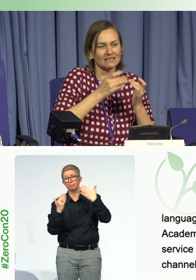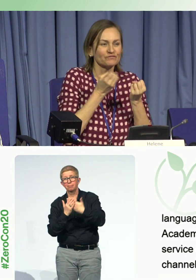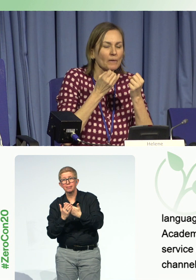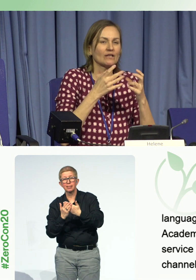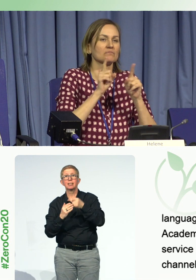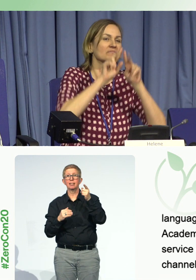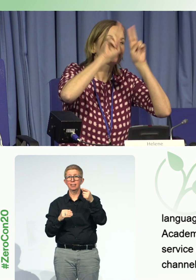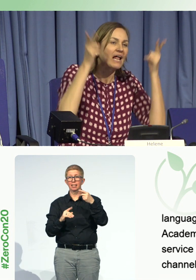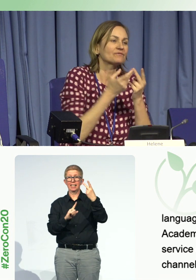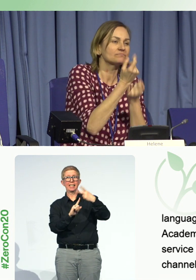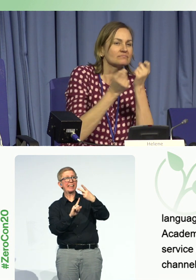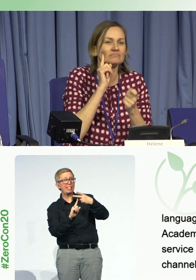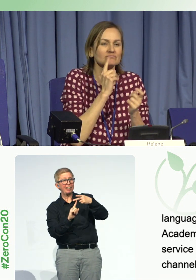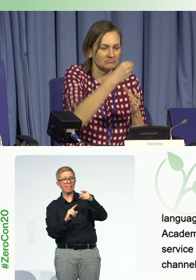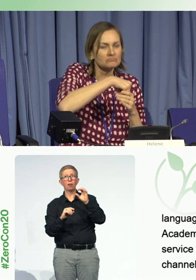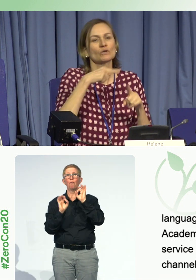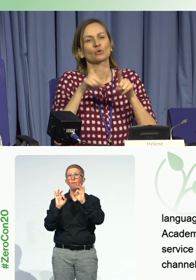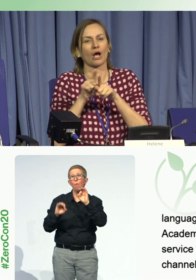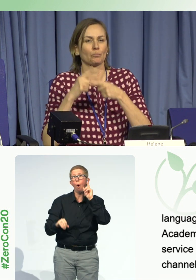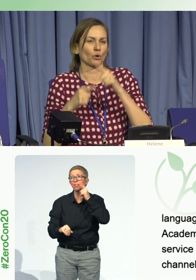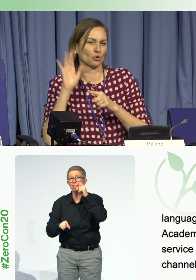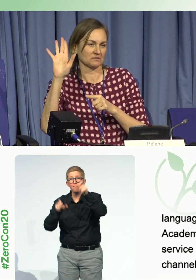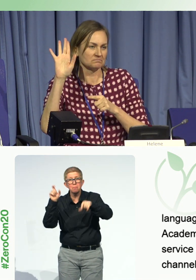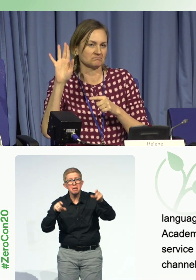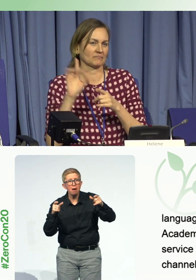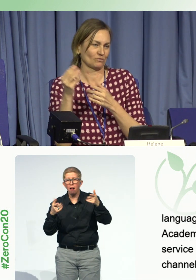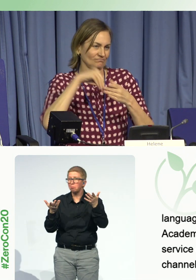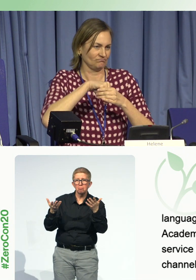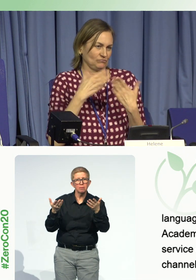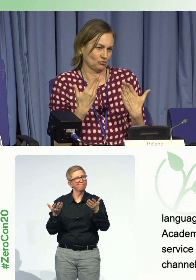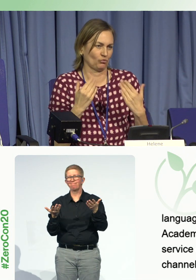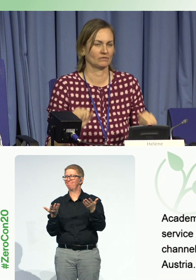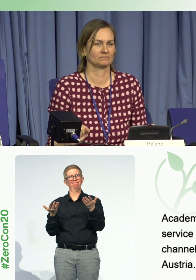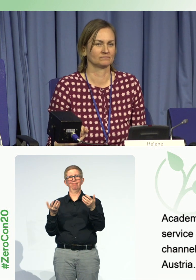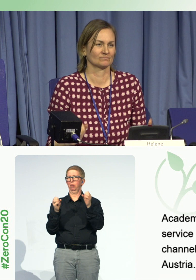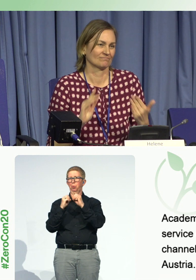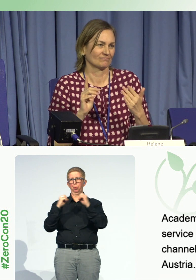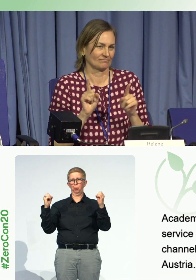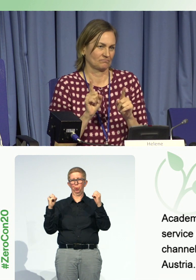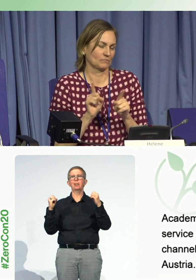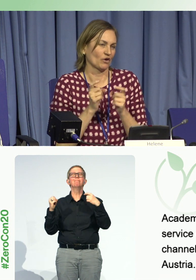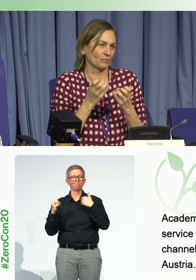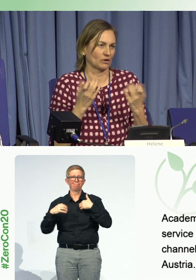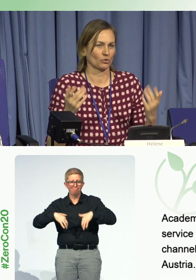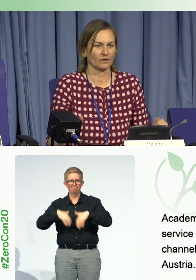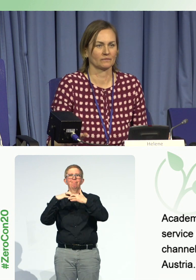people. So we established an internet-based TV channel for the deaf community